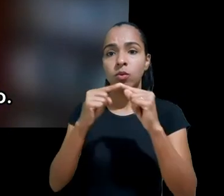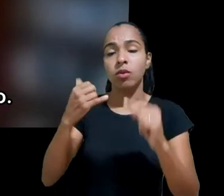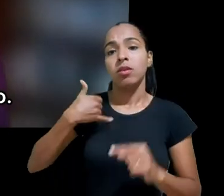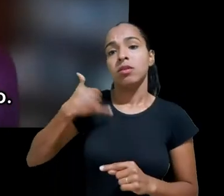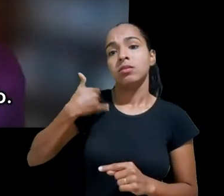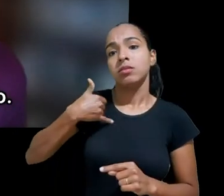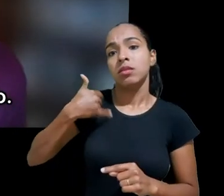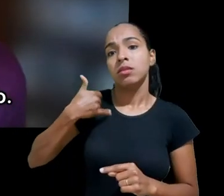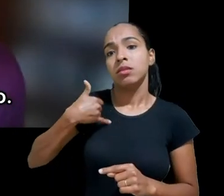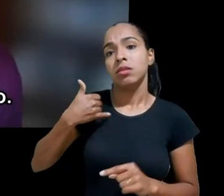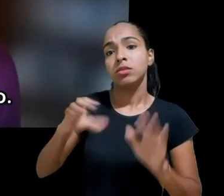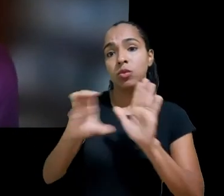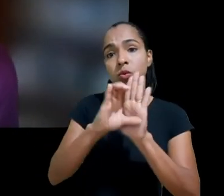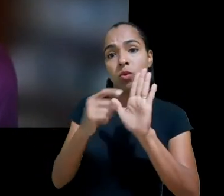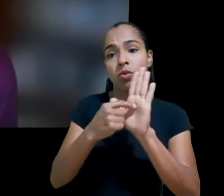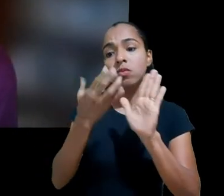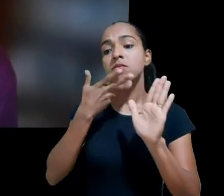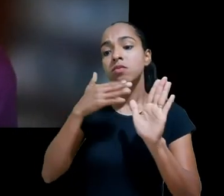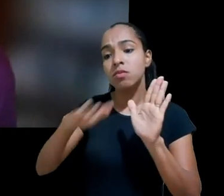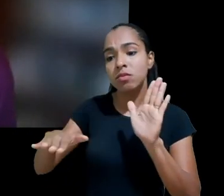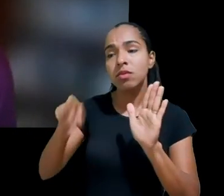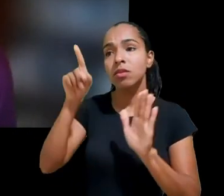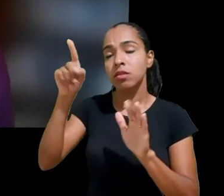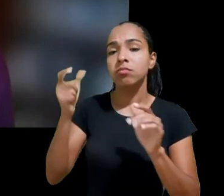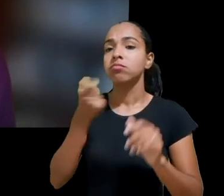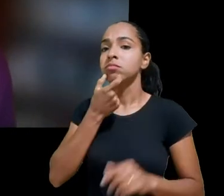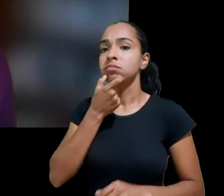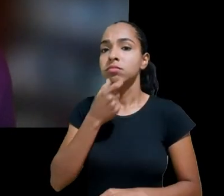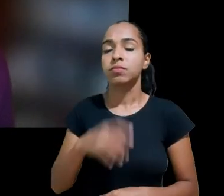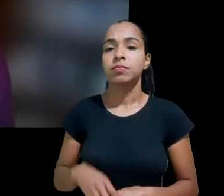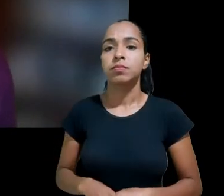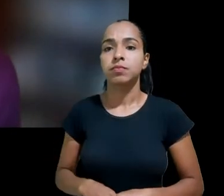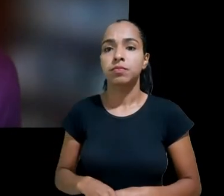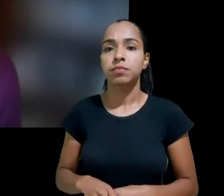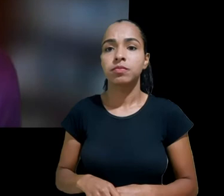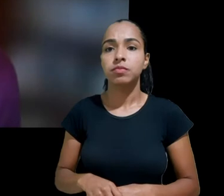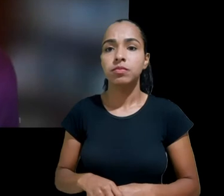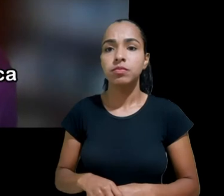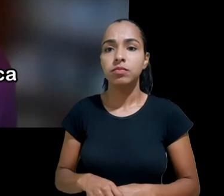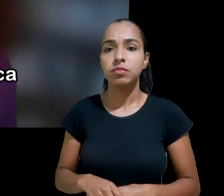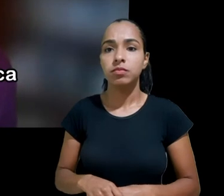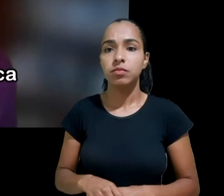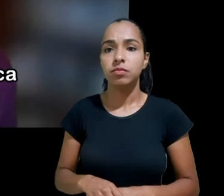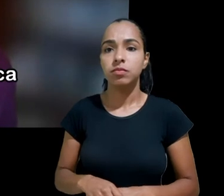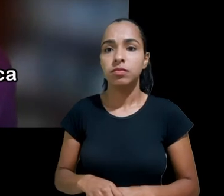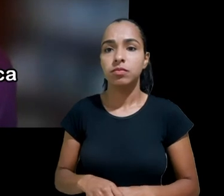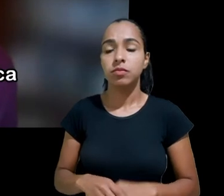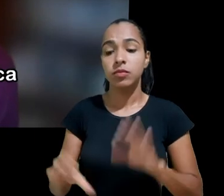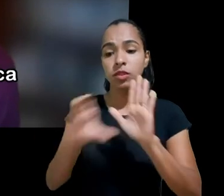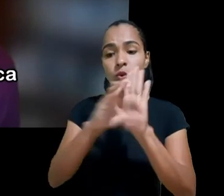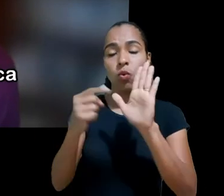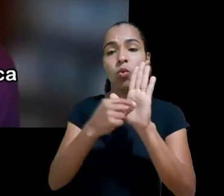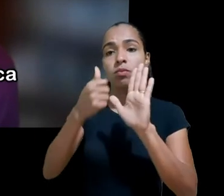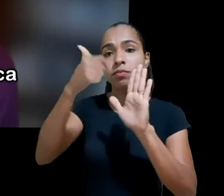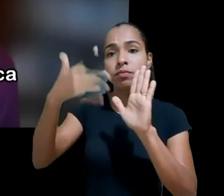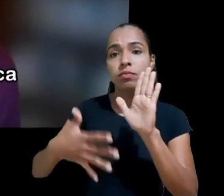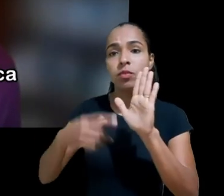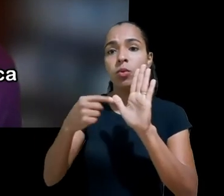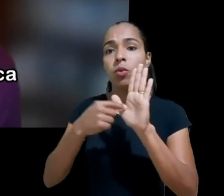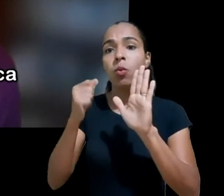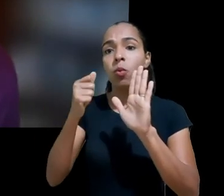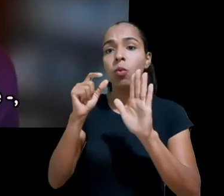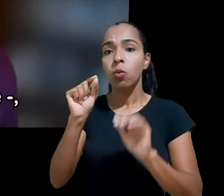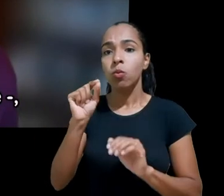code in Britain so the code is a statutory code produced by the UK's Data Protection